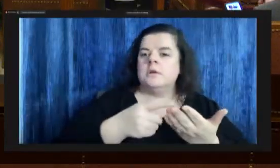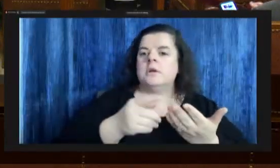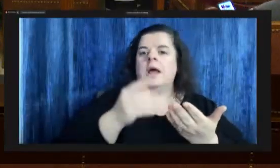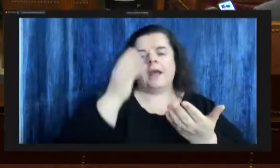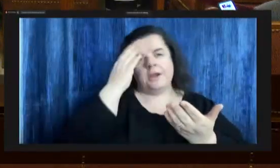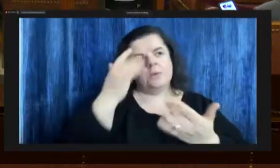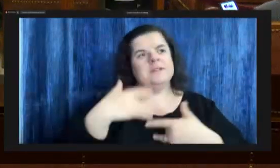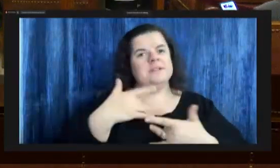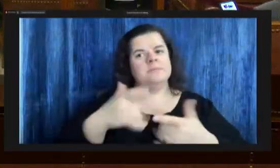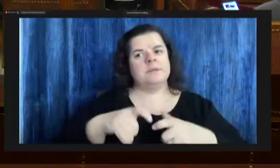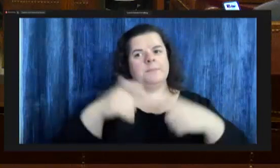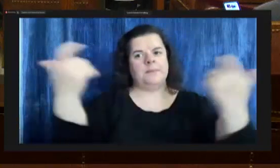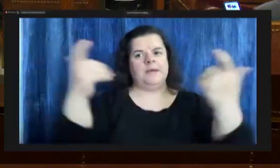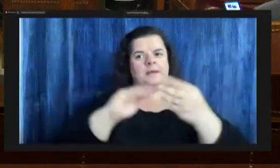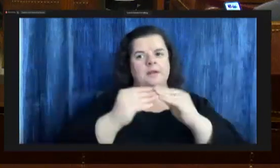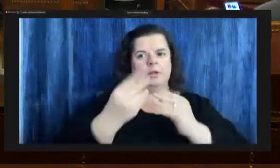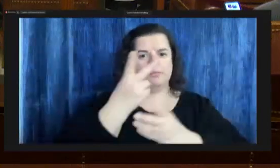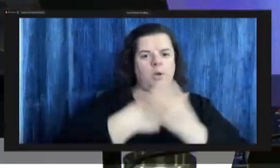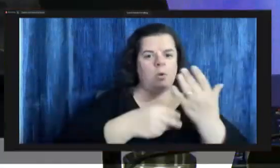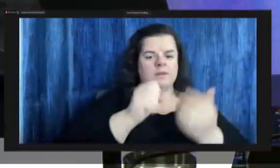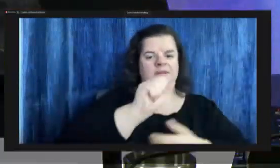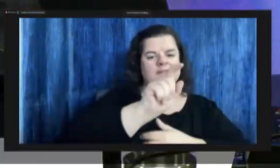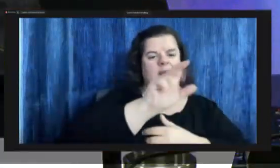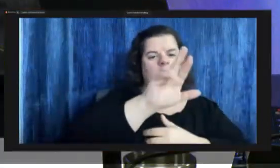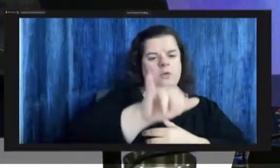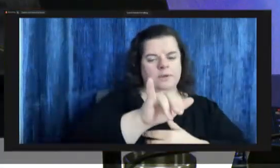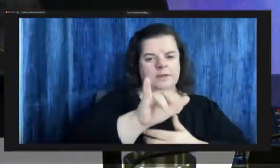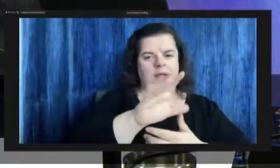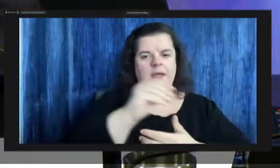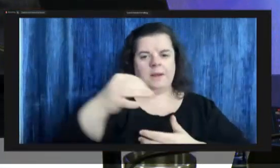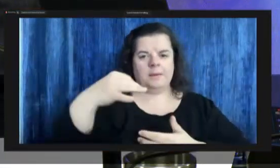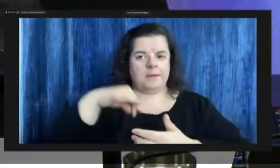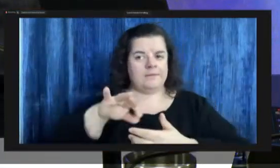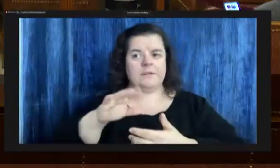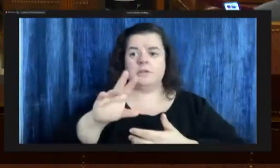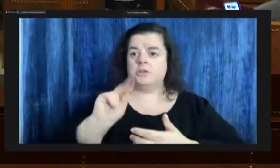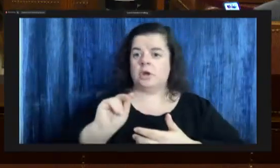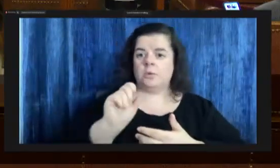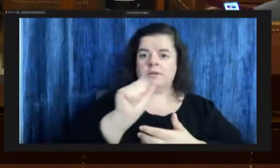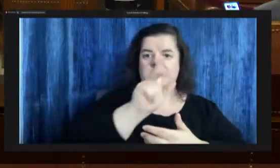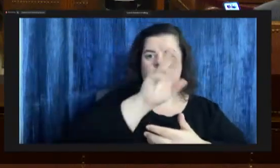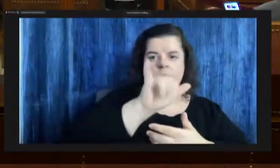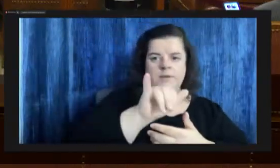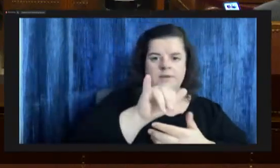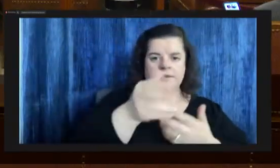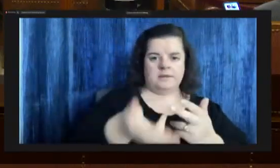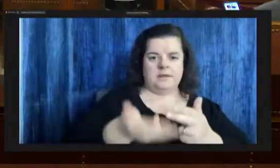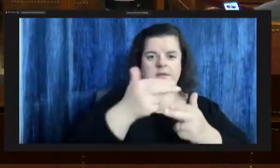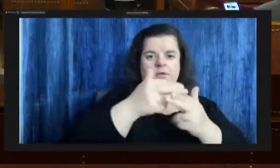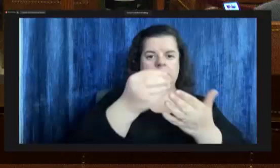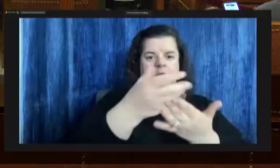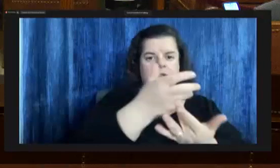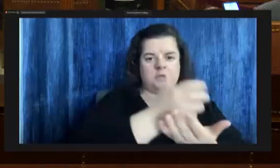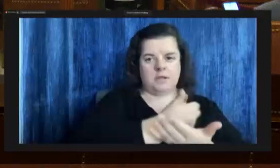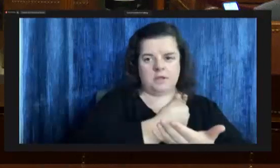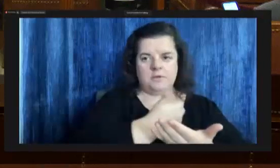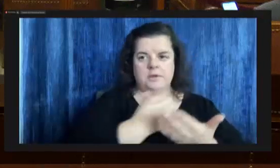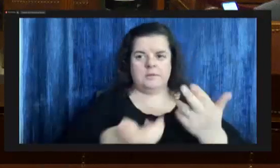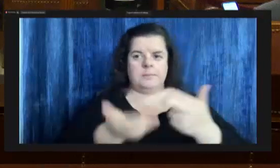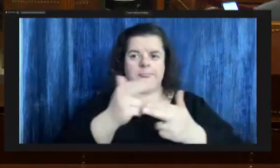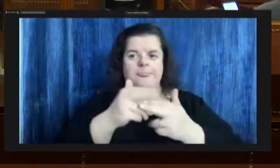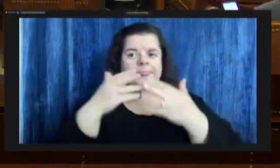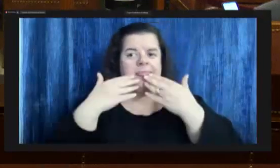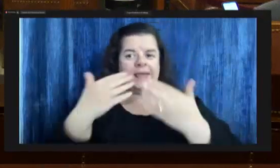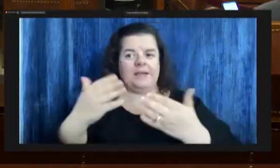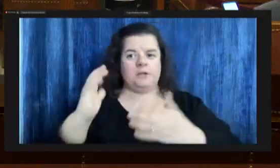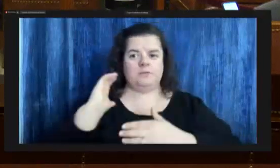that is both salary and benefits, correct? No, it's just salary. Just salary? Okay. Councilman Krause? Thank you, Mr. Chair. Appreciate